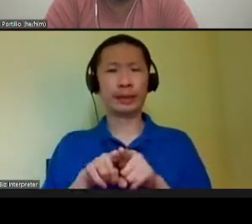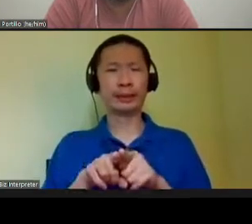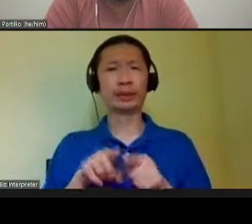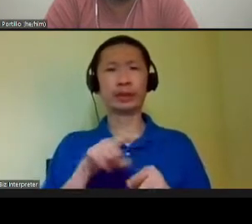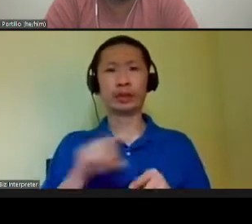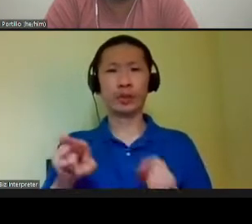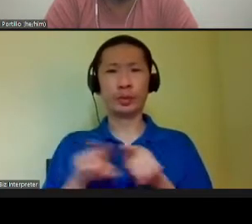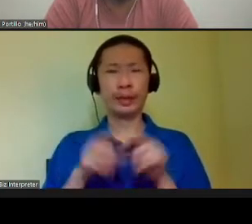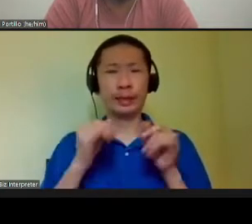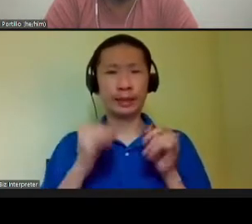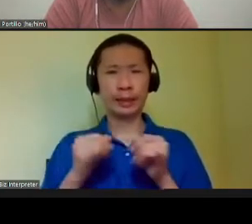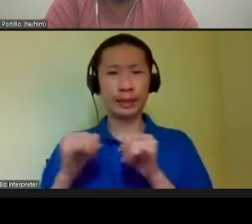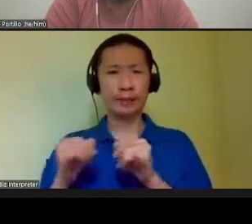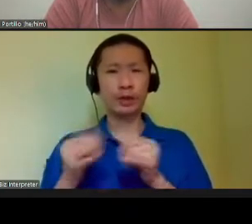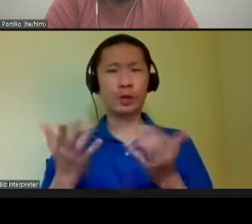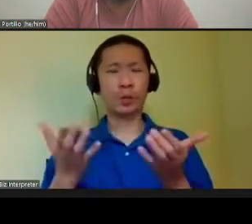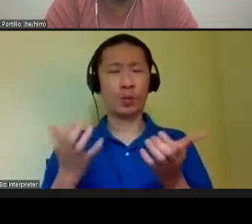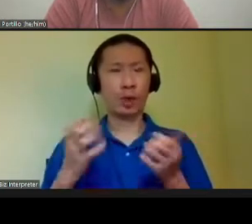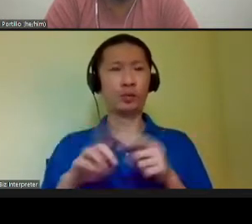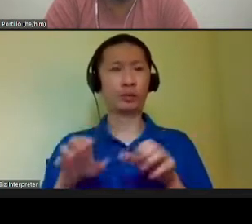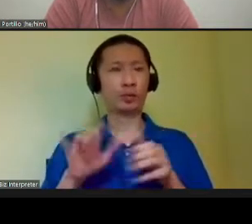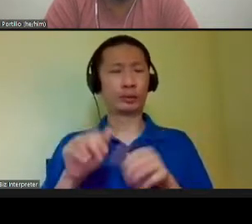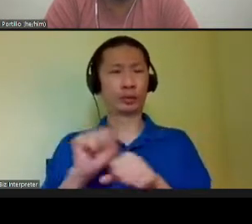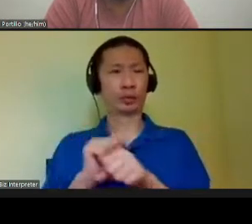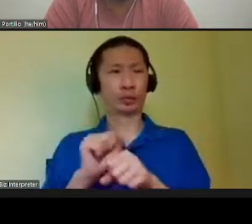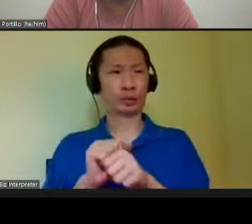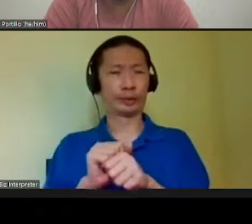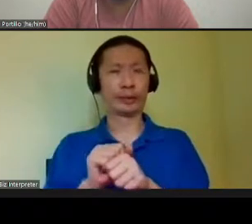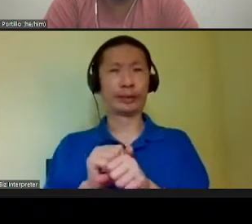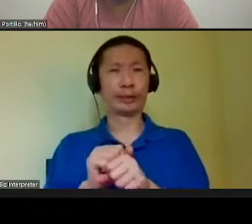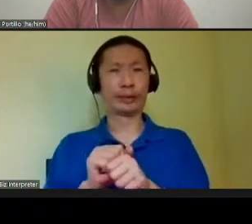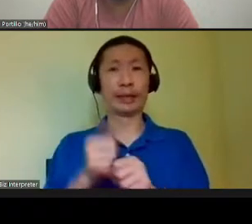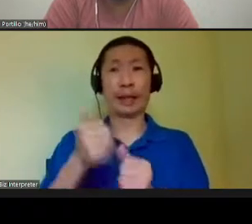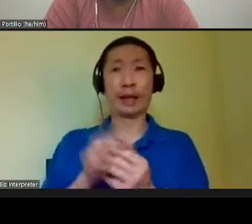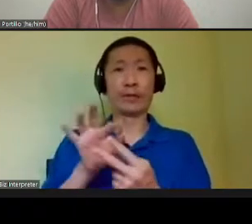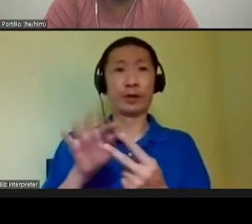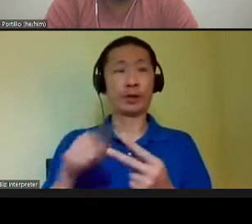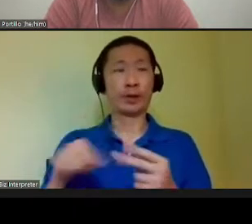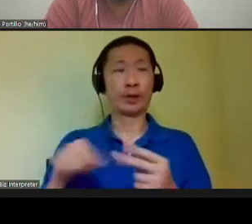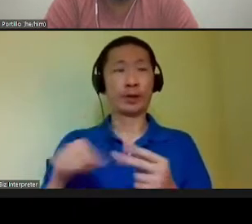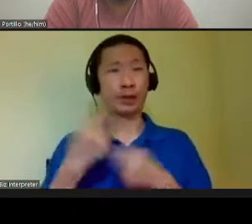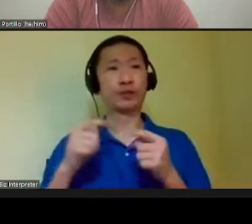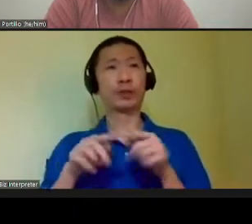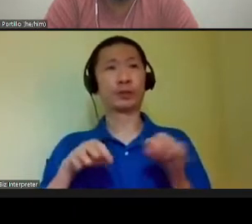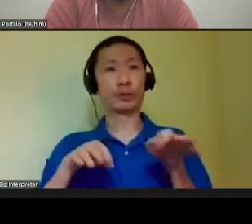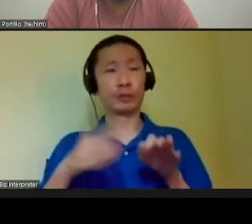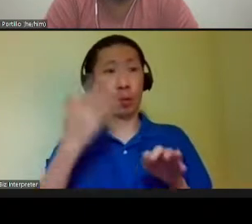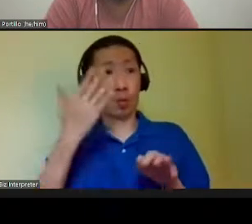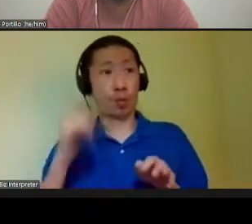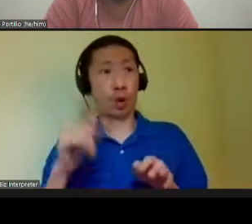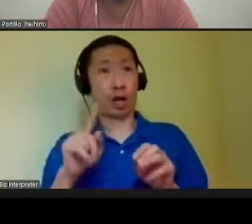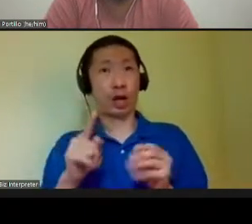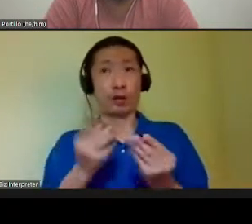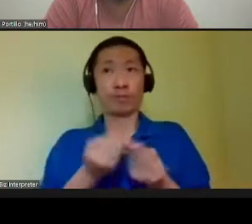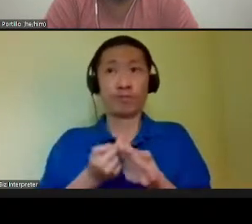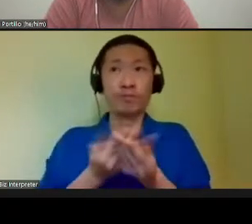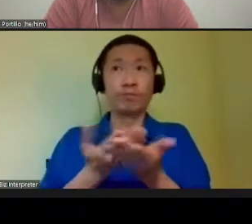as an individual, want to do this work? And every choice they make to be able to explain why you're putting something out